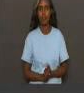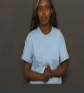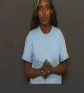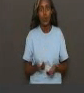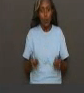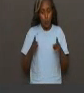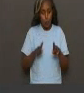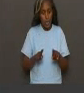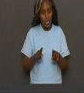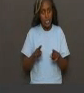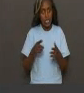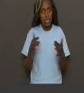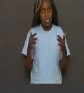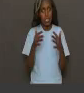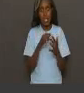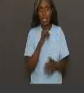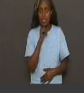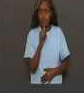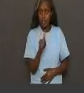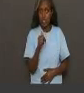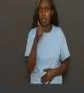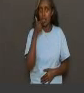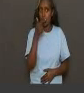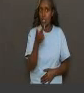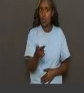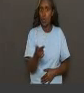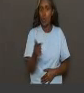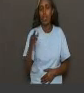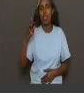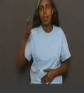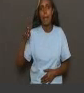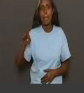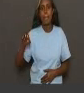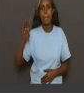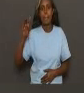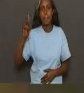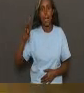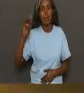When it does matter, it is called permutation.